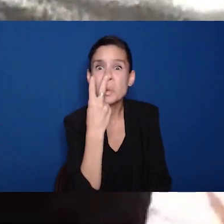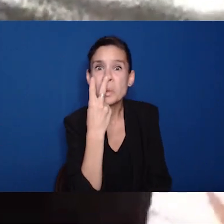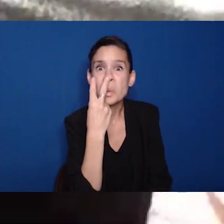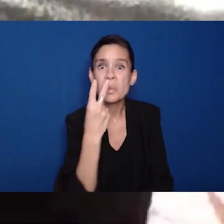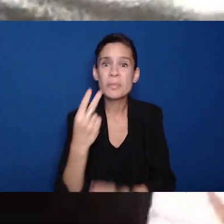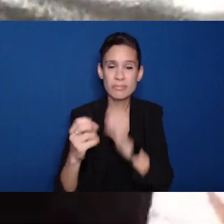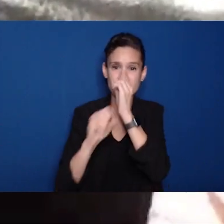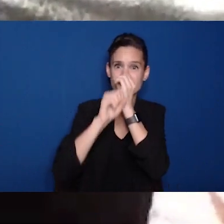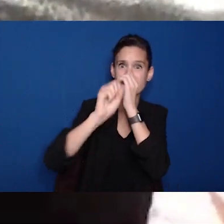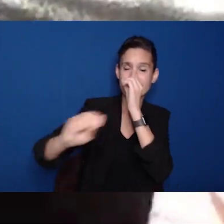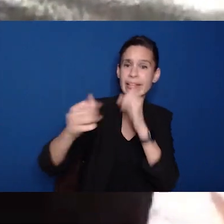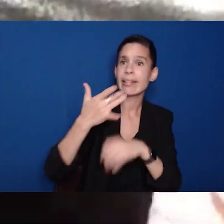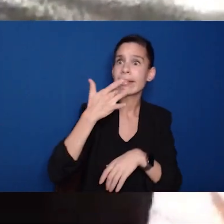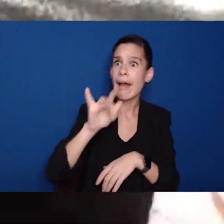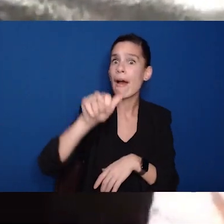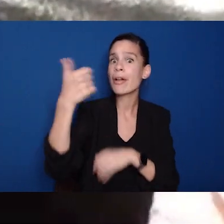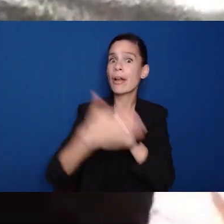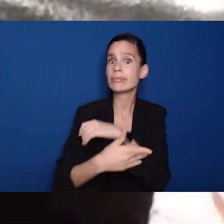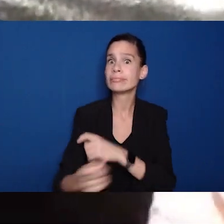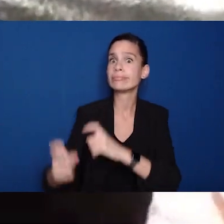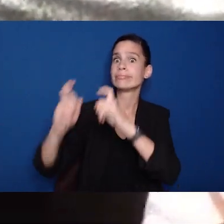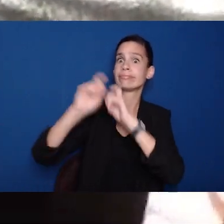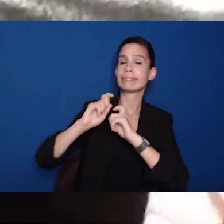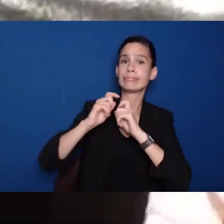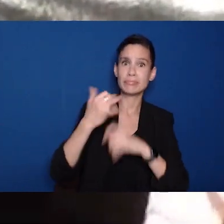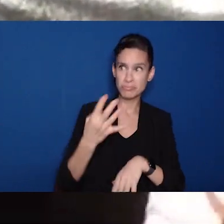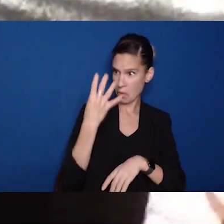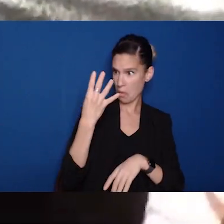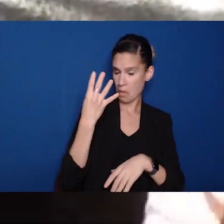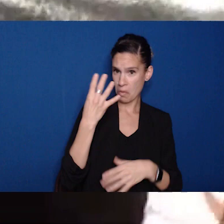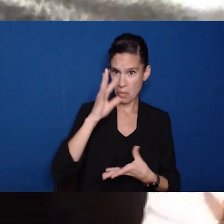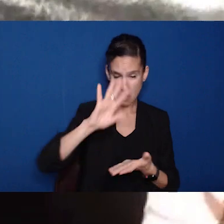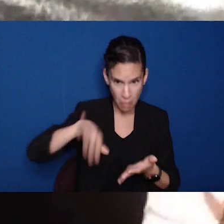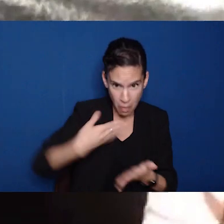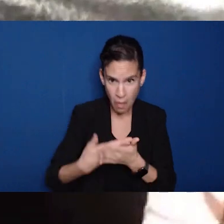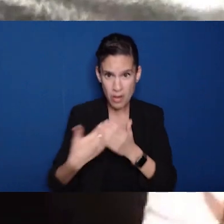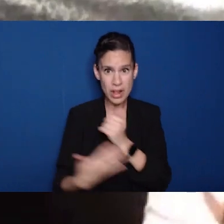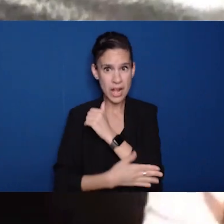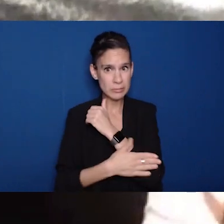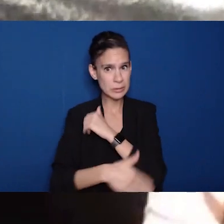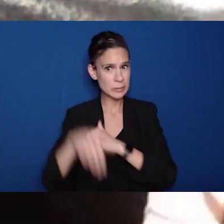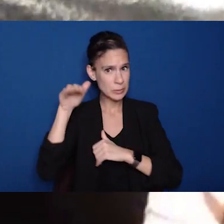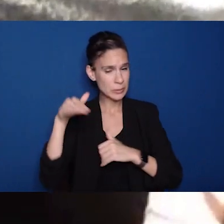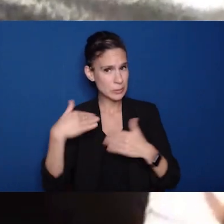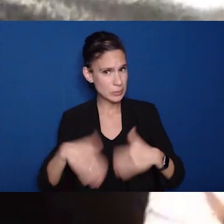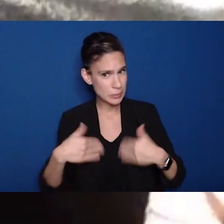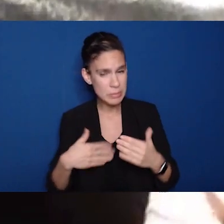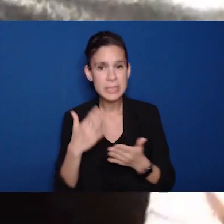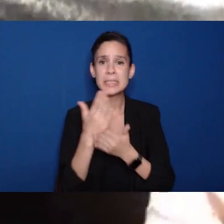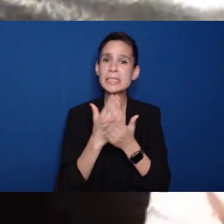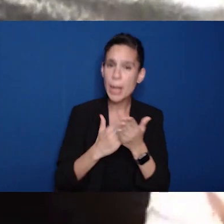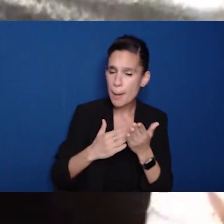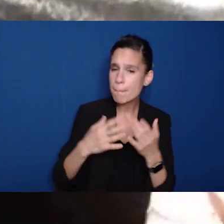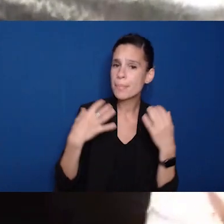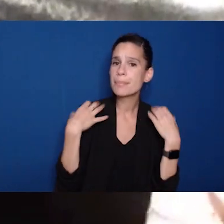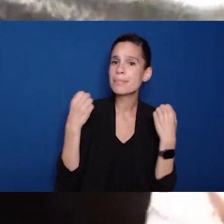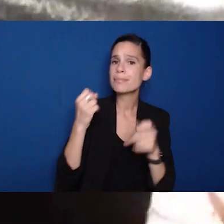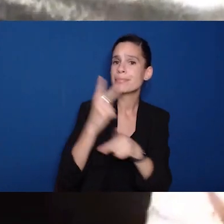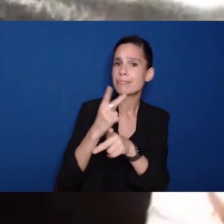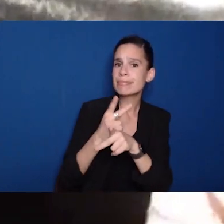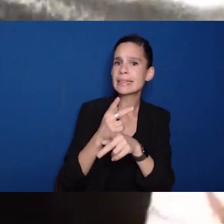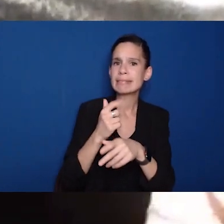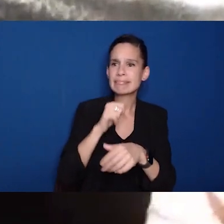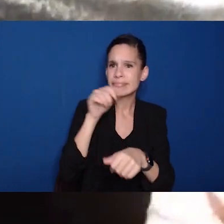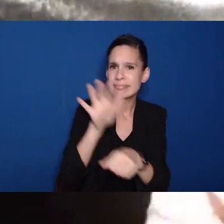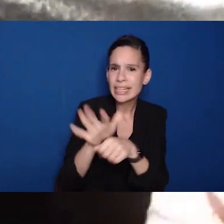there've been a number of donations. So now we've got a couple, all right. But now you struggle because initially some of the healthcare workers didn't have